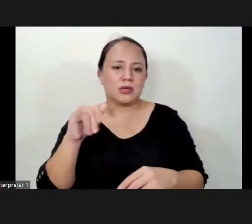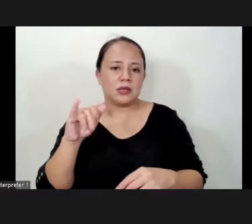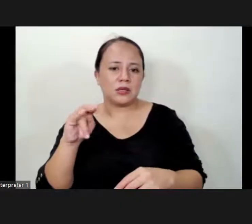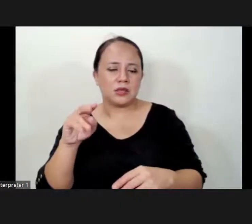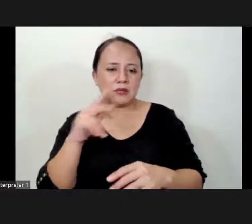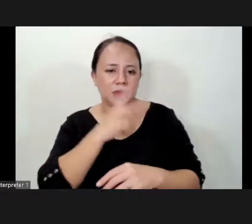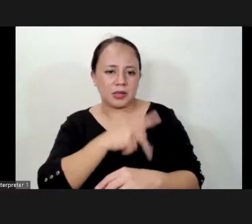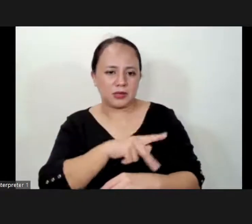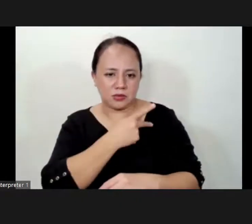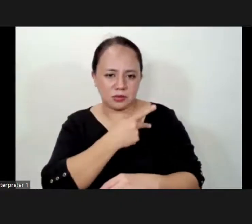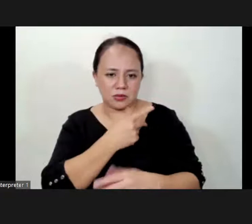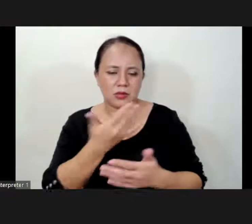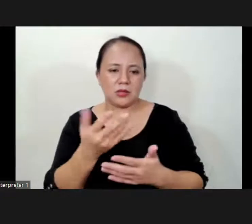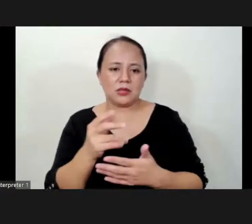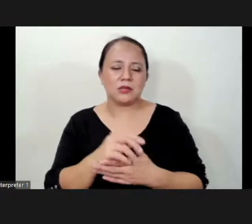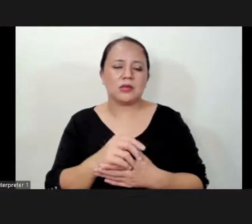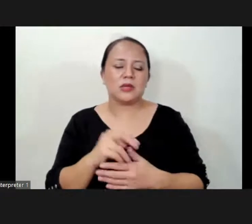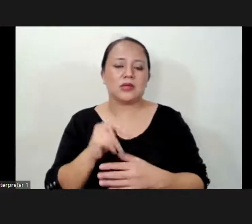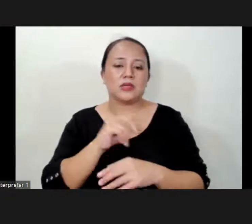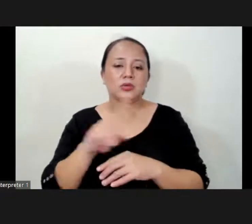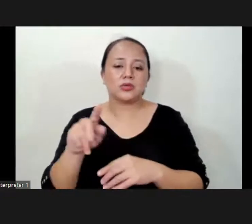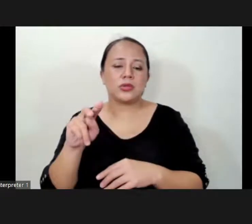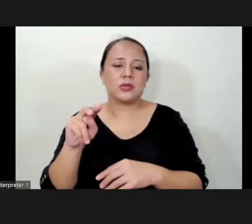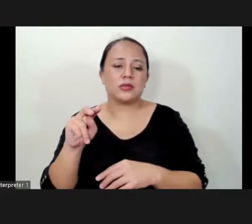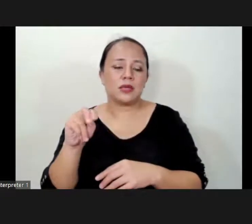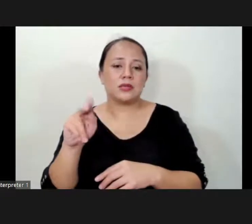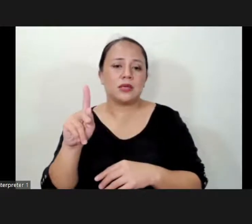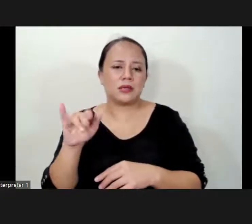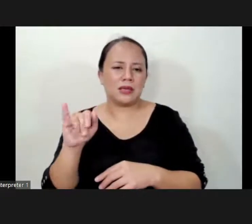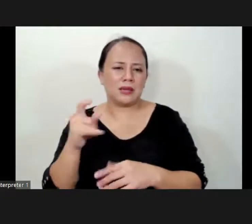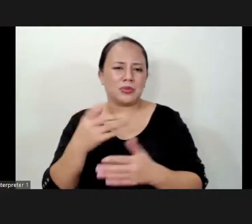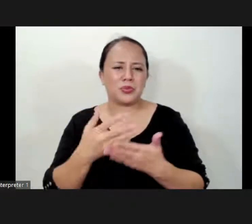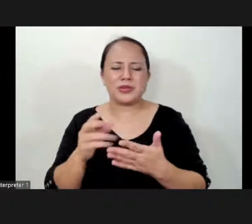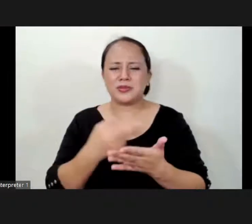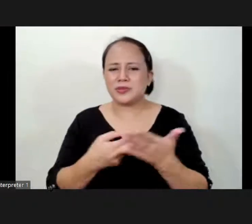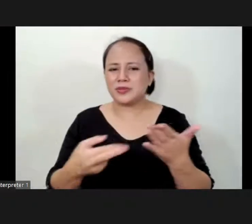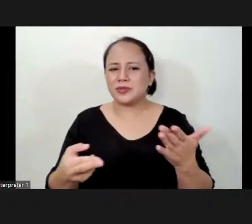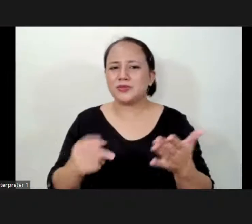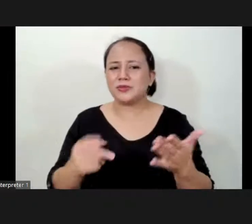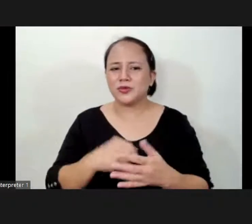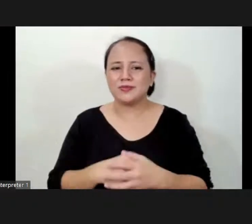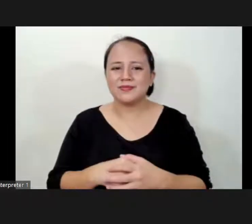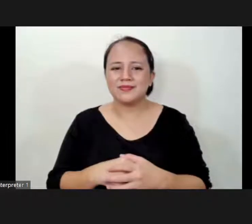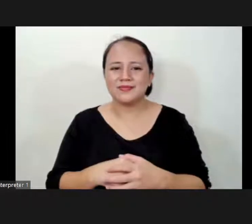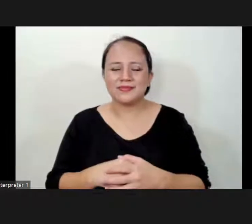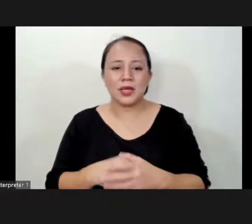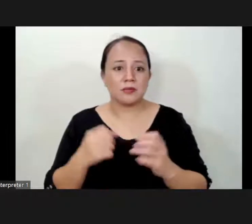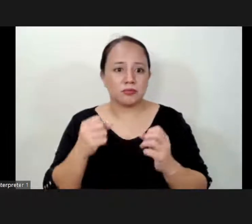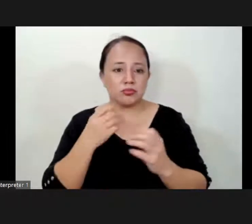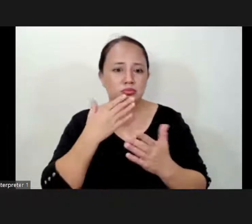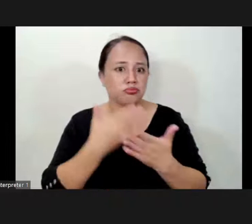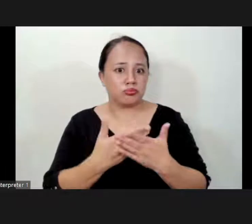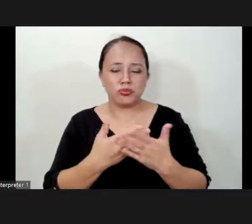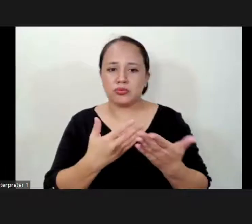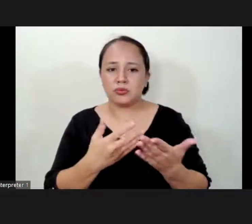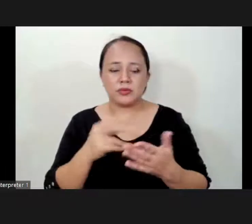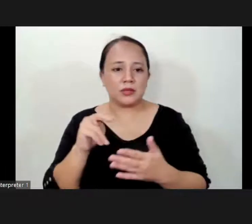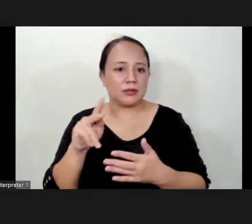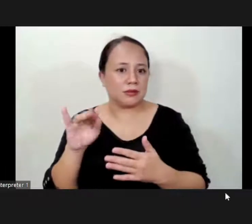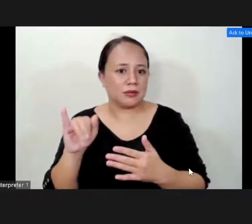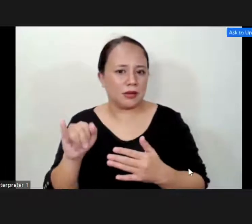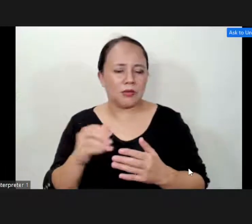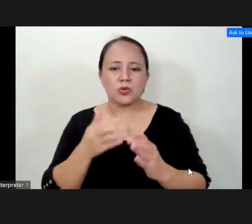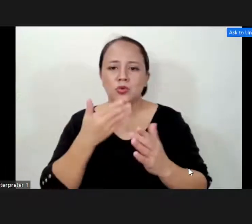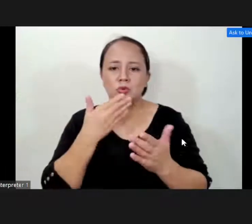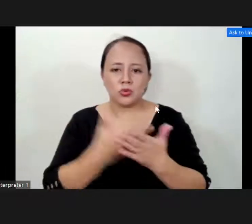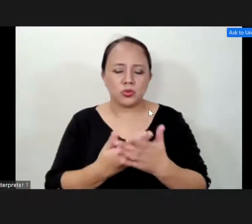the National Kidney and Transplant Institute. It's a waste of resources, actually. We have a very good PET CT center there, very good